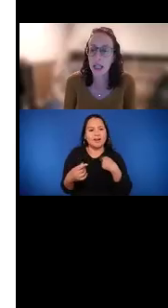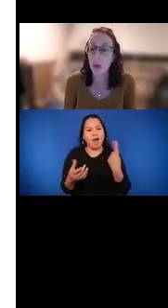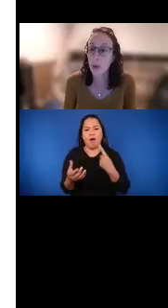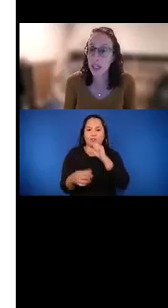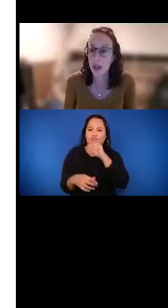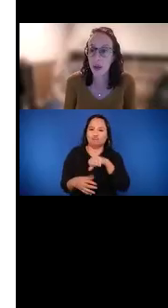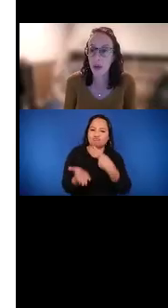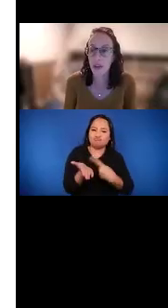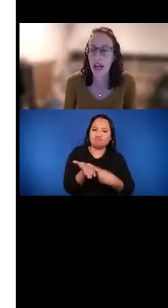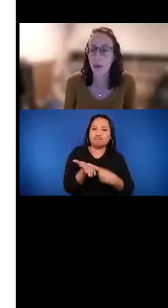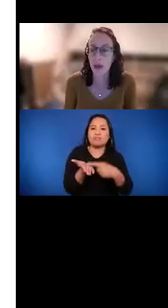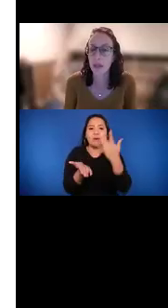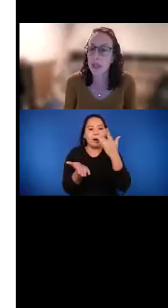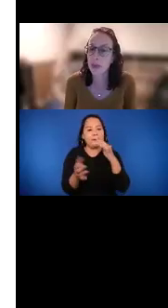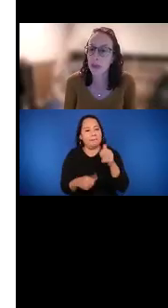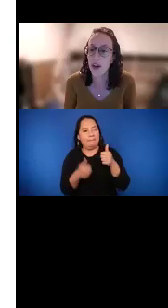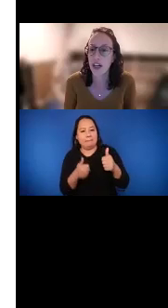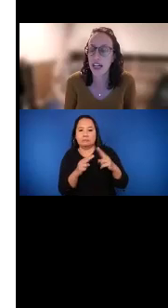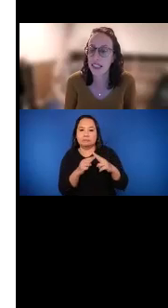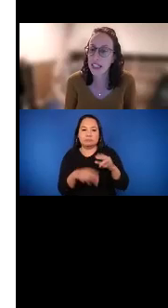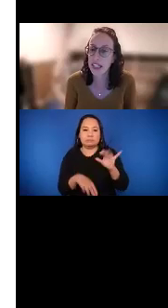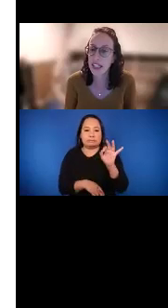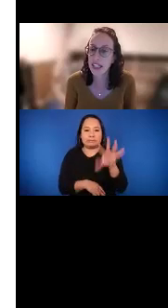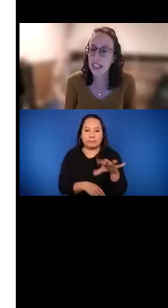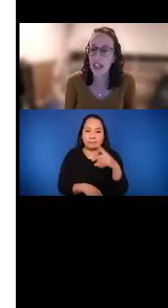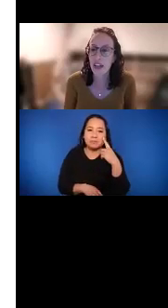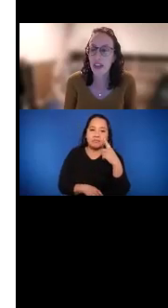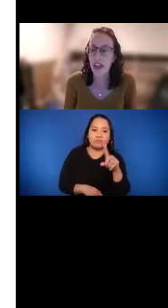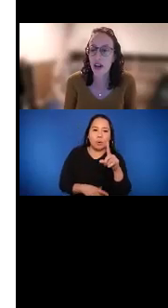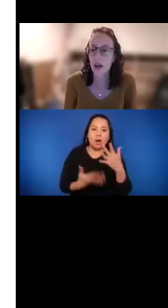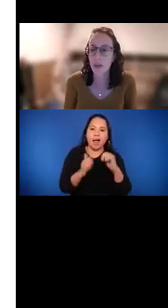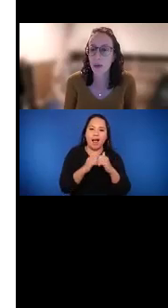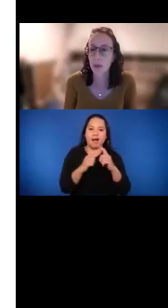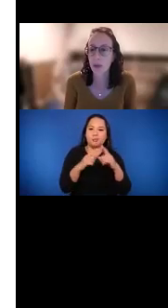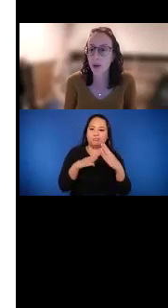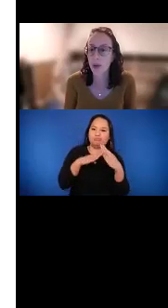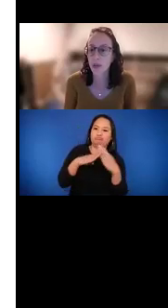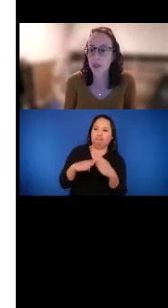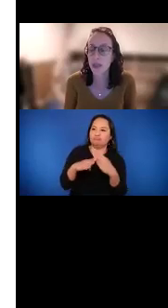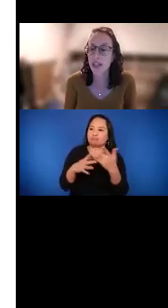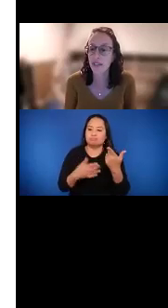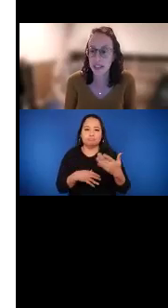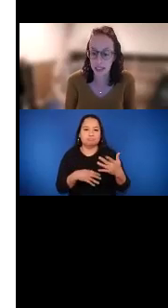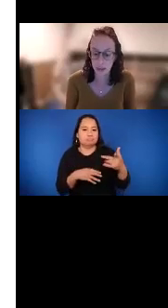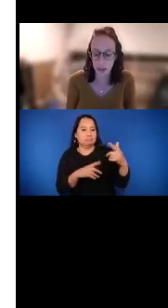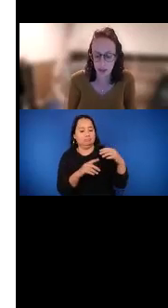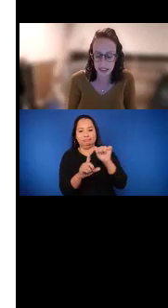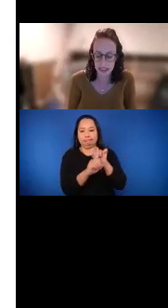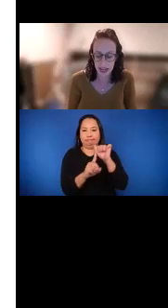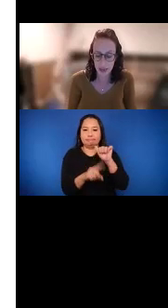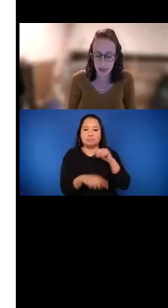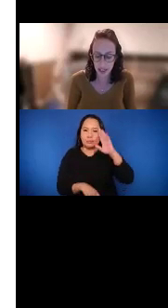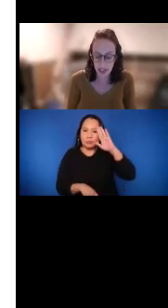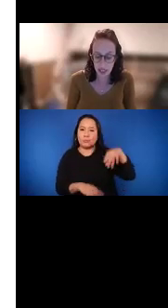scams. We know that when people are isolated, they are more prone to being victim to